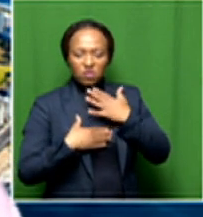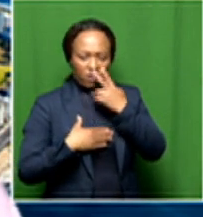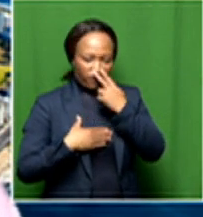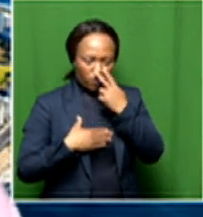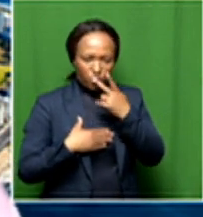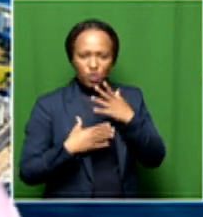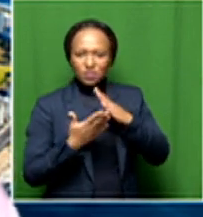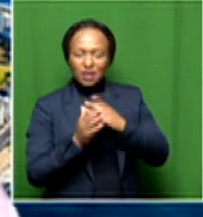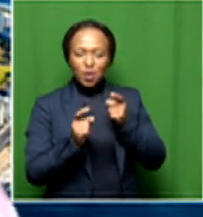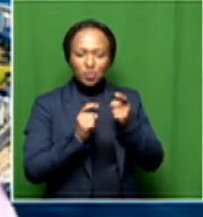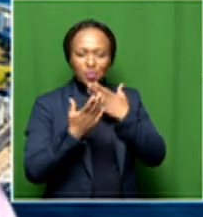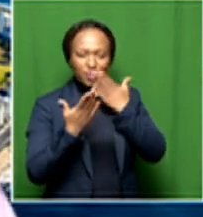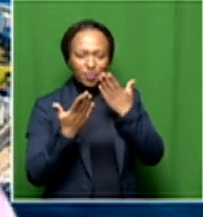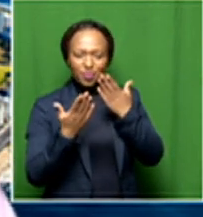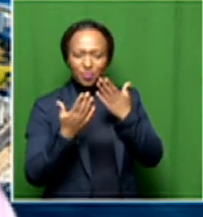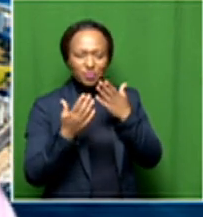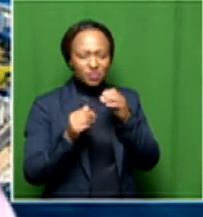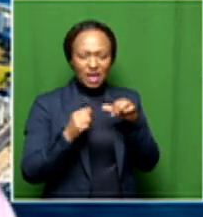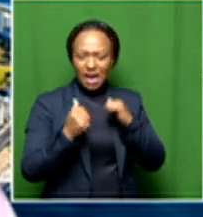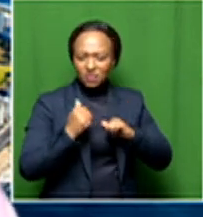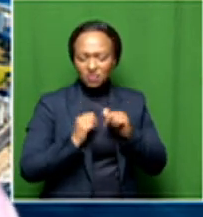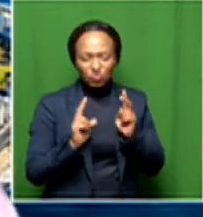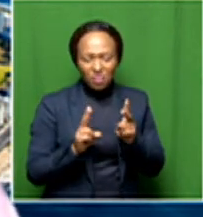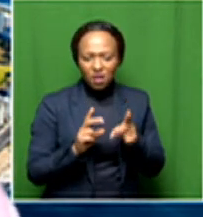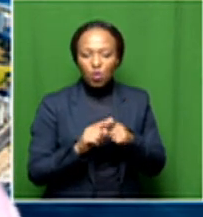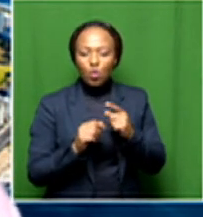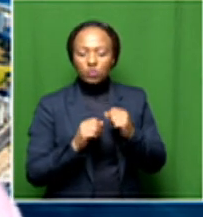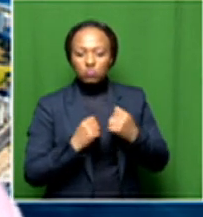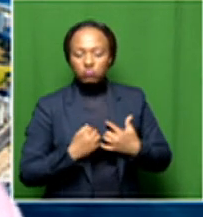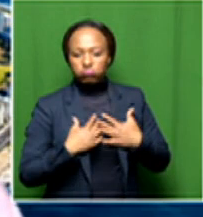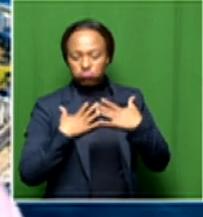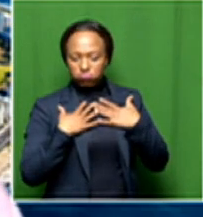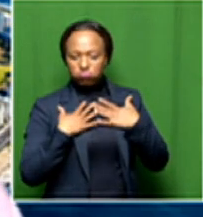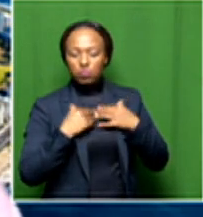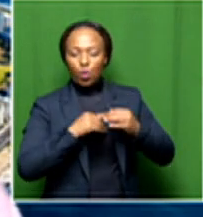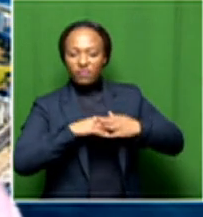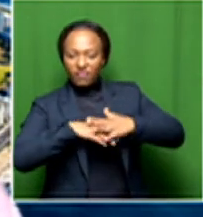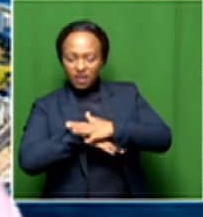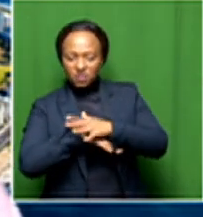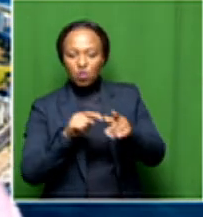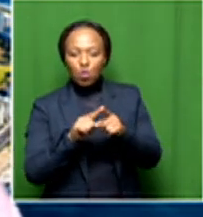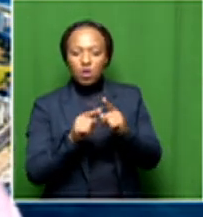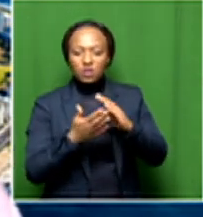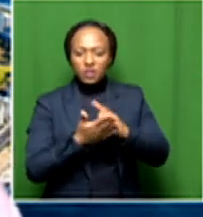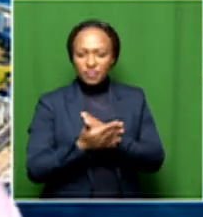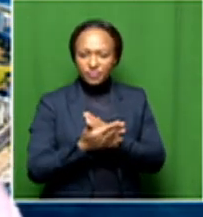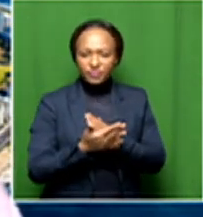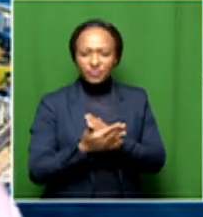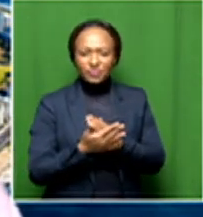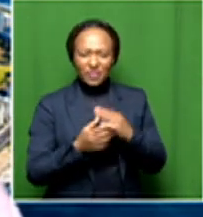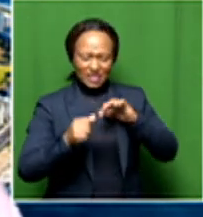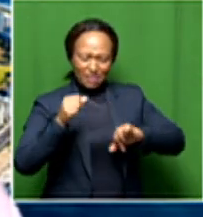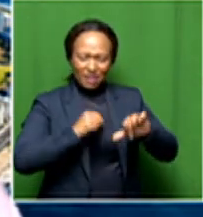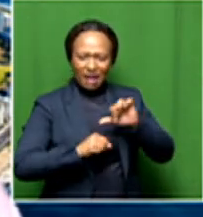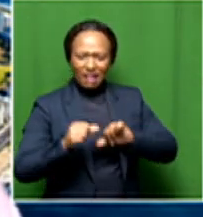uncontrolled abnormal reaction to the infection, which results in the production of a lot of